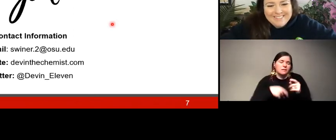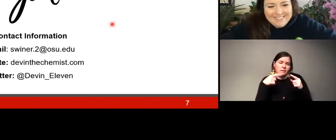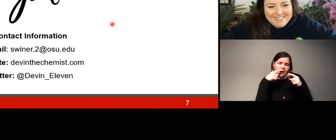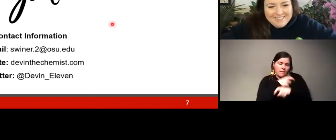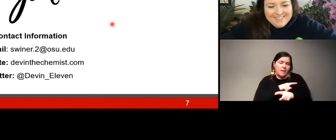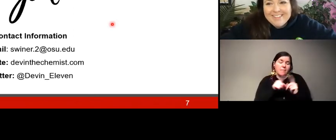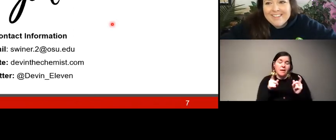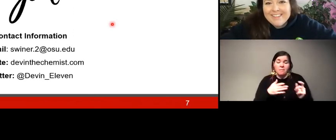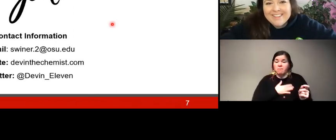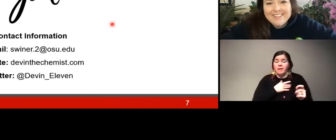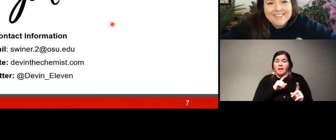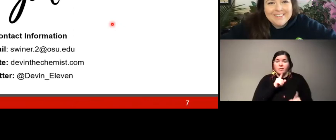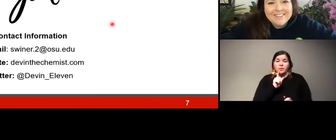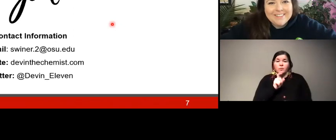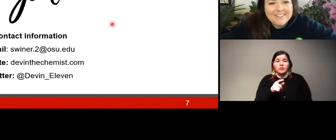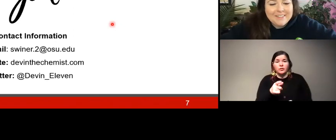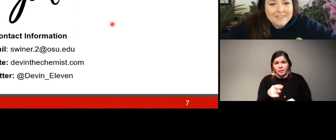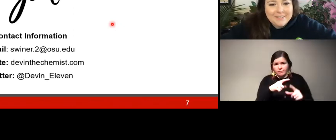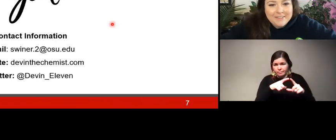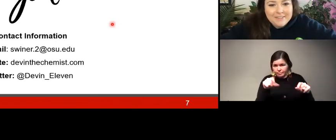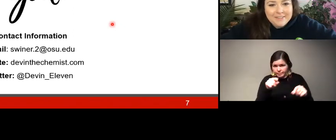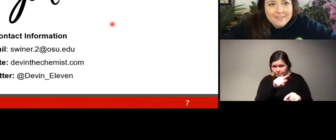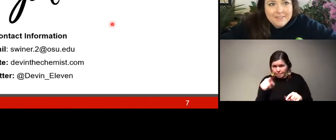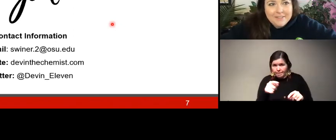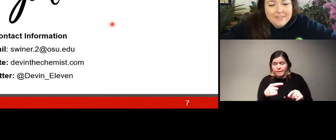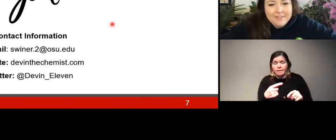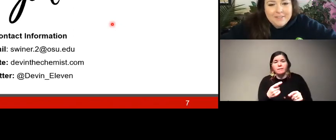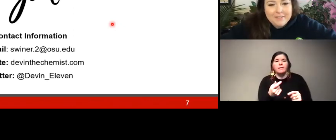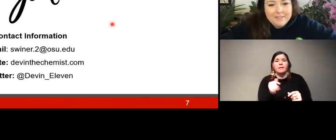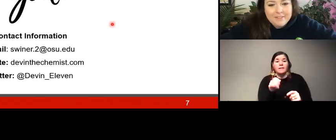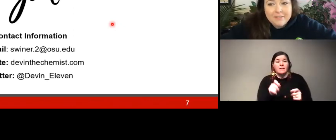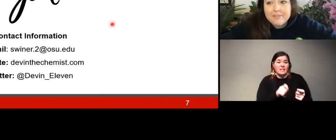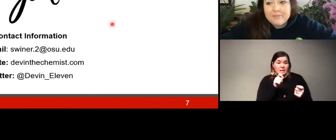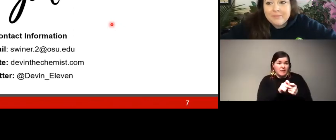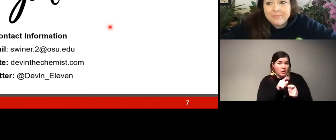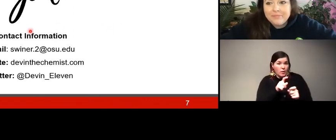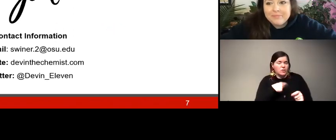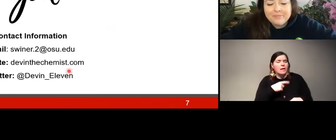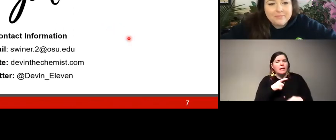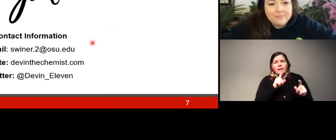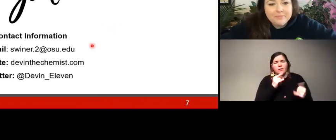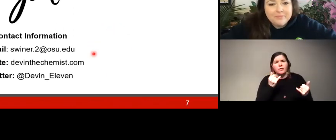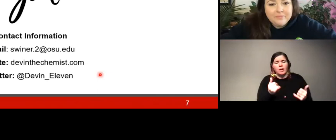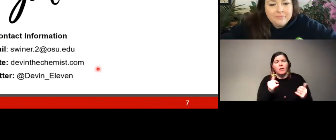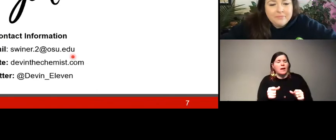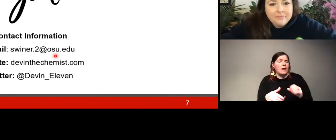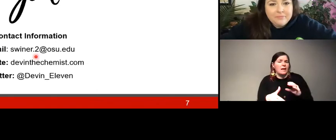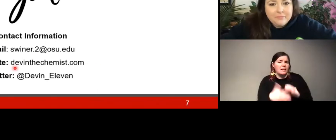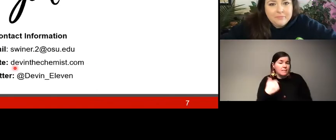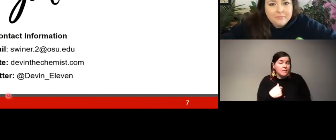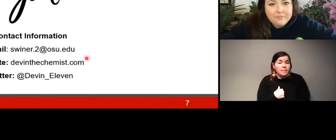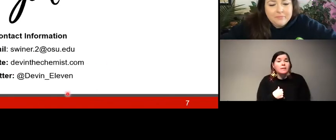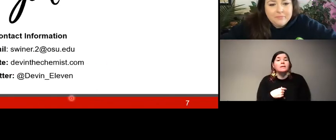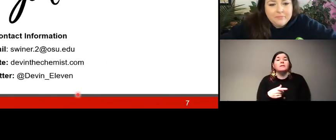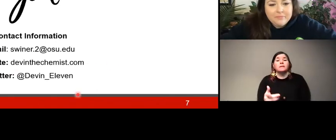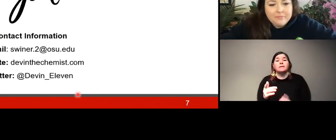questions. These are ways to get in contact with me if you have very technical questions that I can't answer right now. You can shoot me an email. You